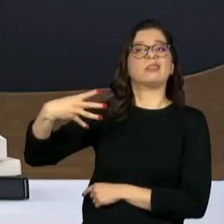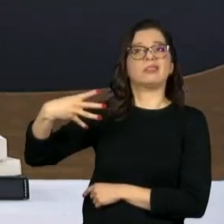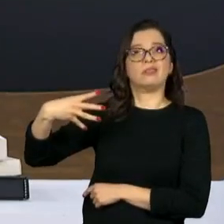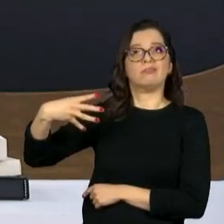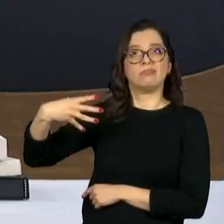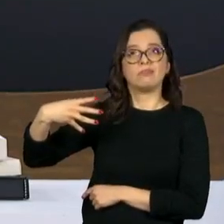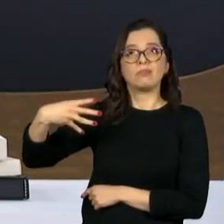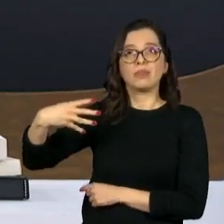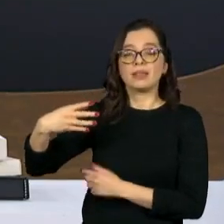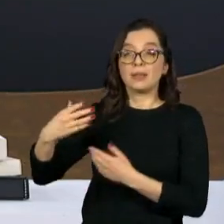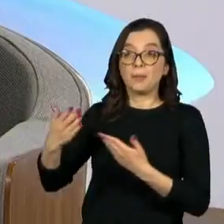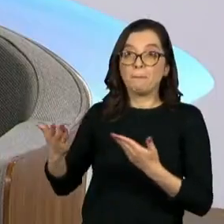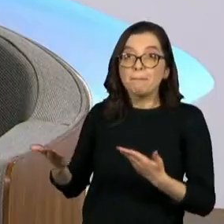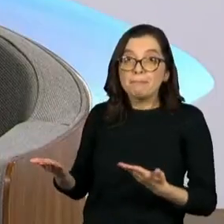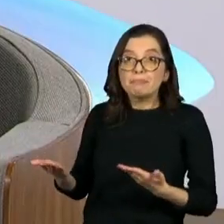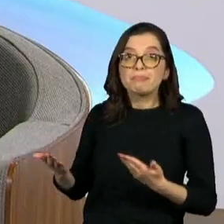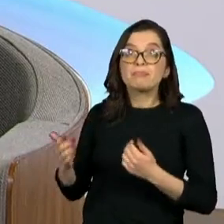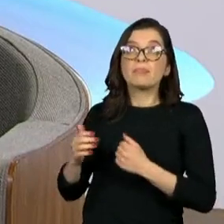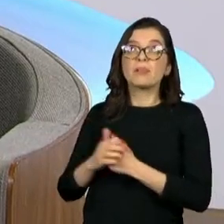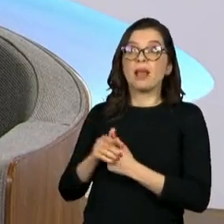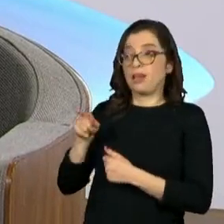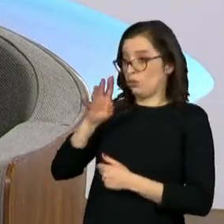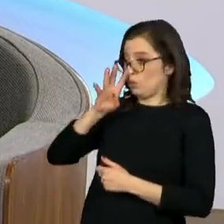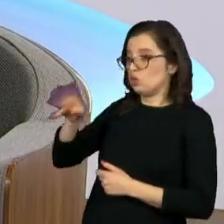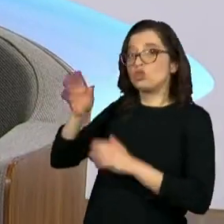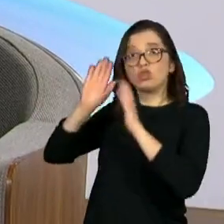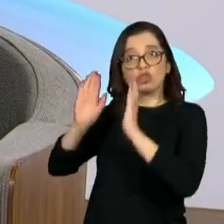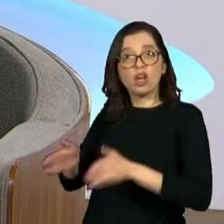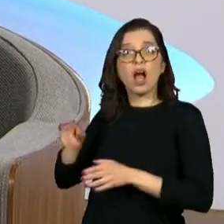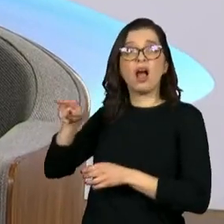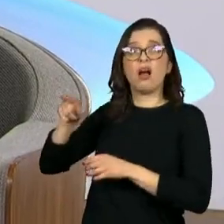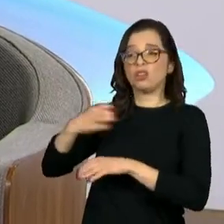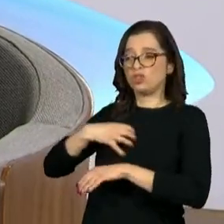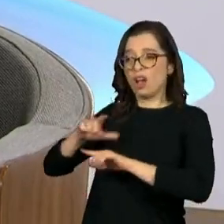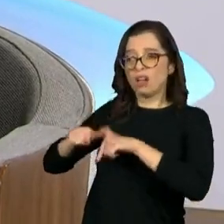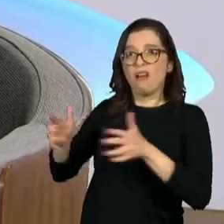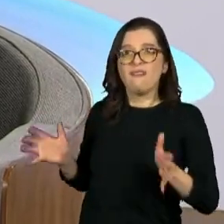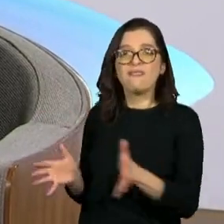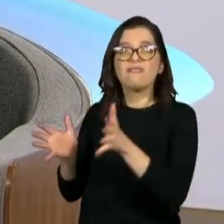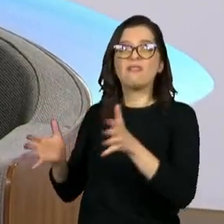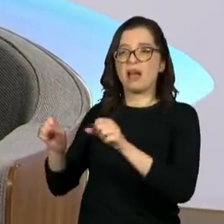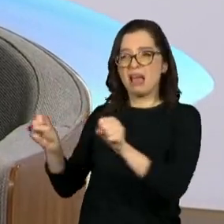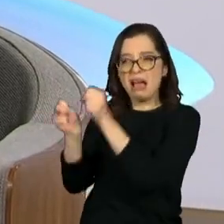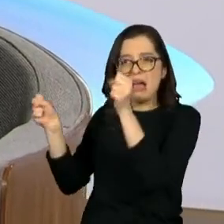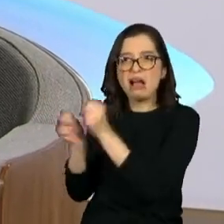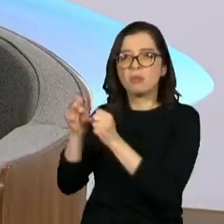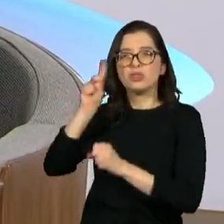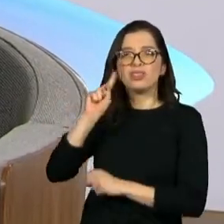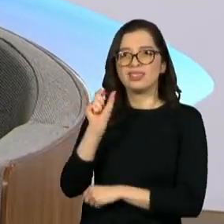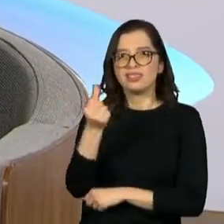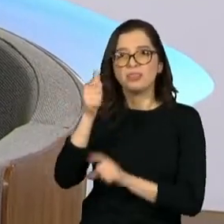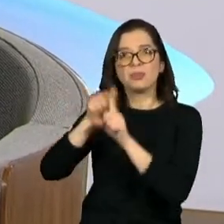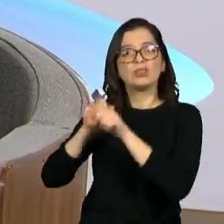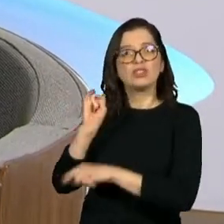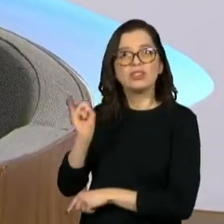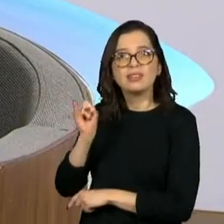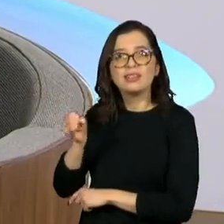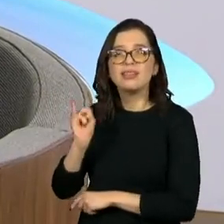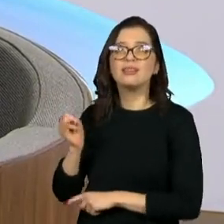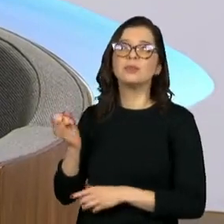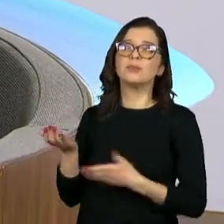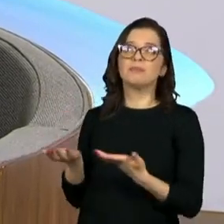will be a 4th time. And he's facing charges, including charges related to the events leading up to